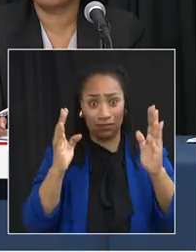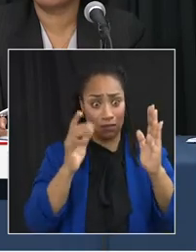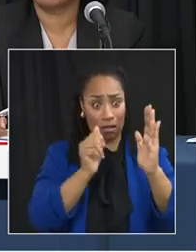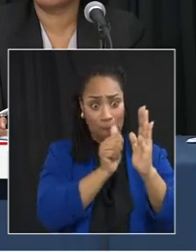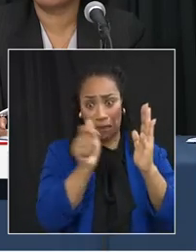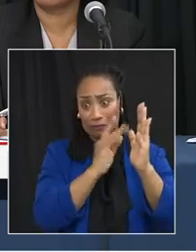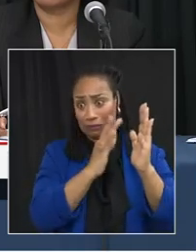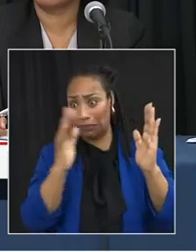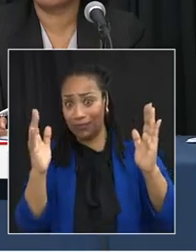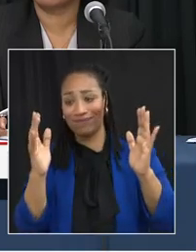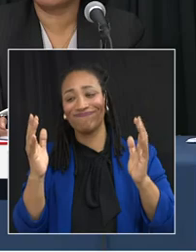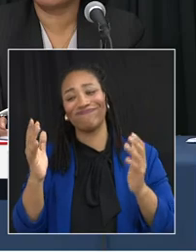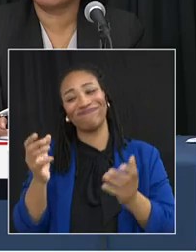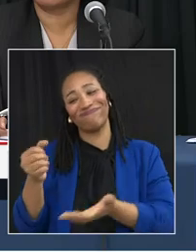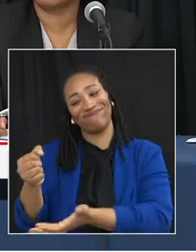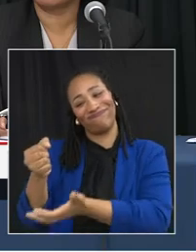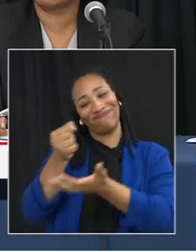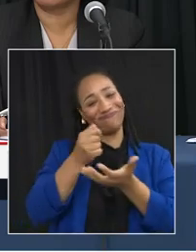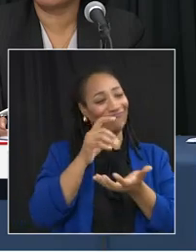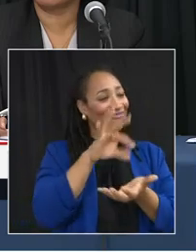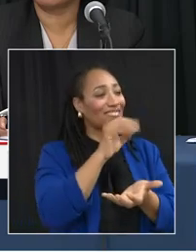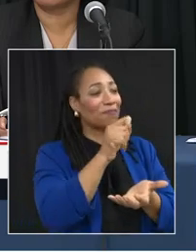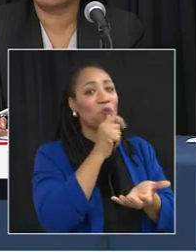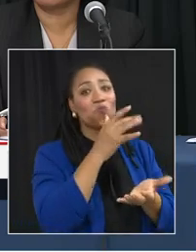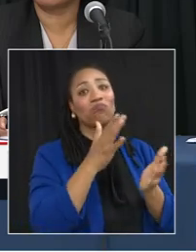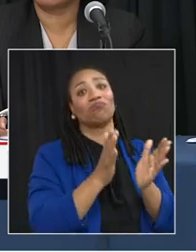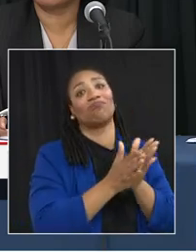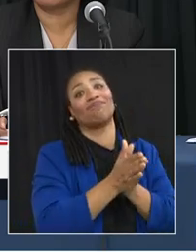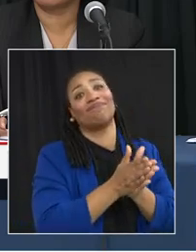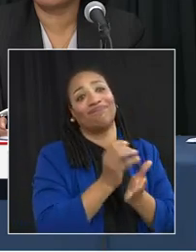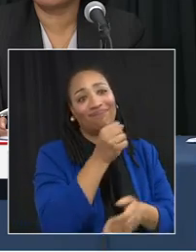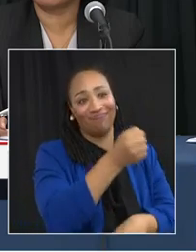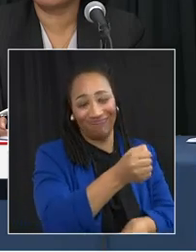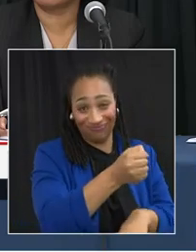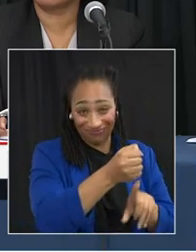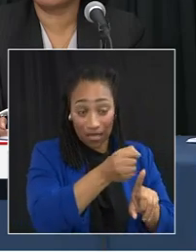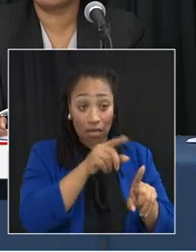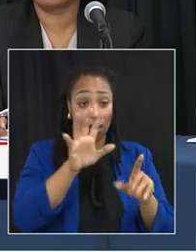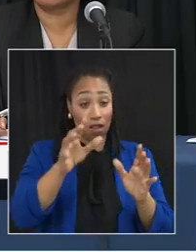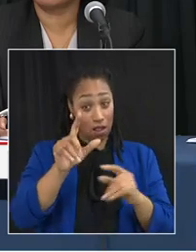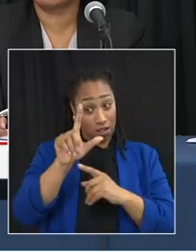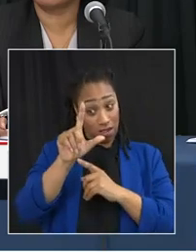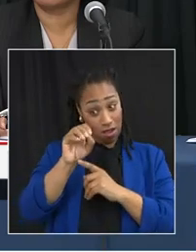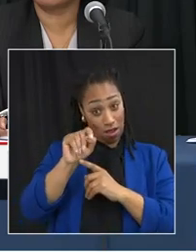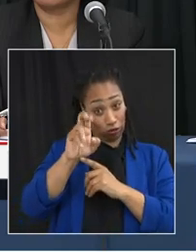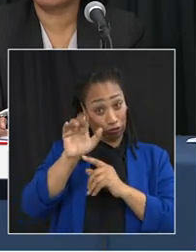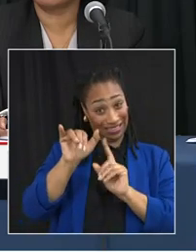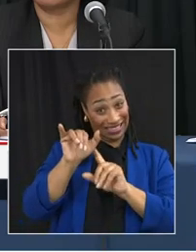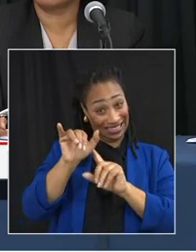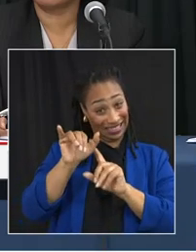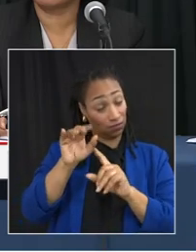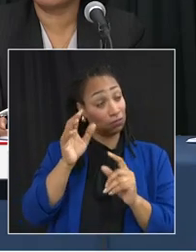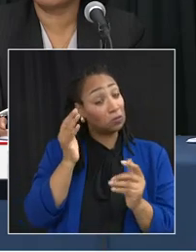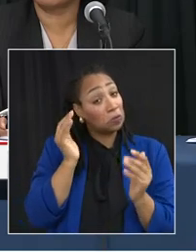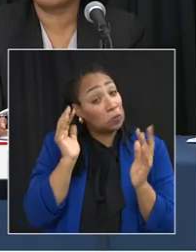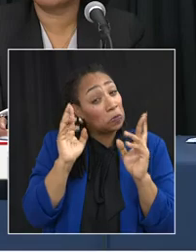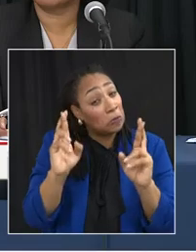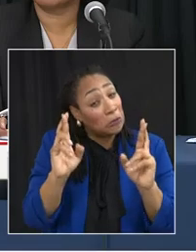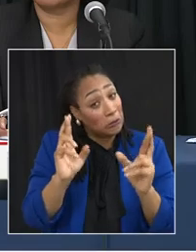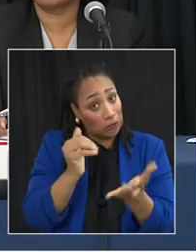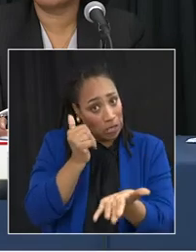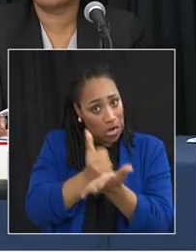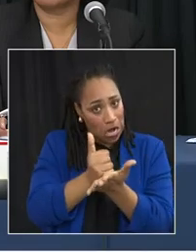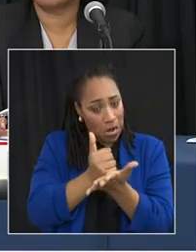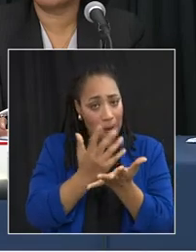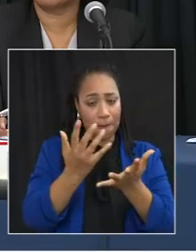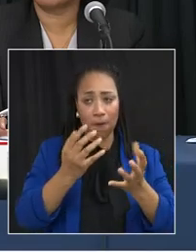the same rights to that amount. So we hope the lottery gives that certainty, and if it